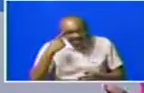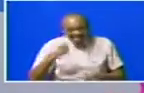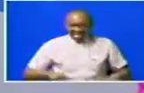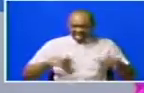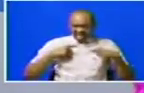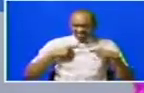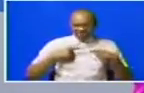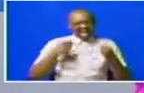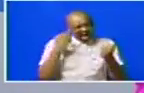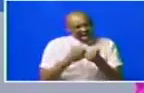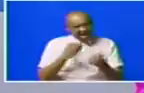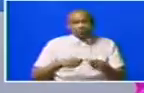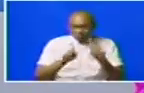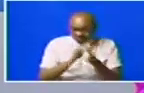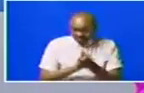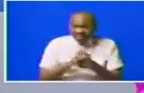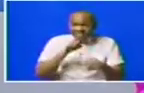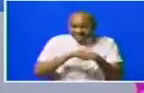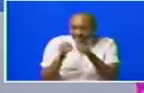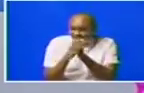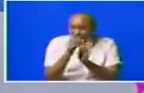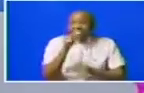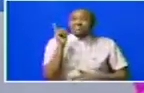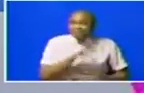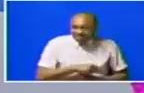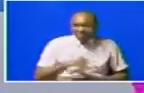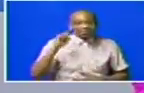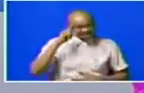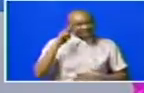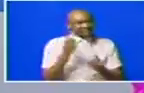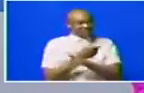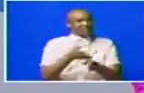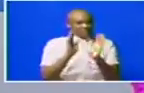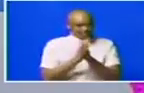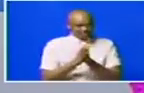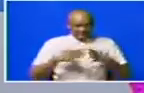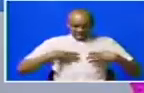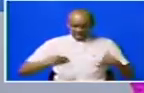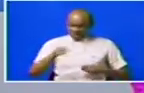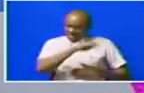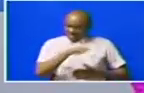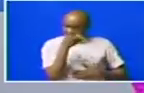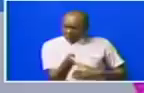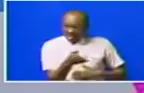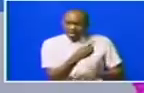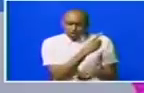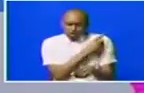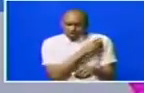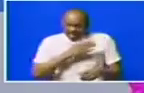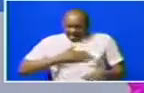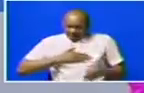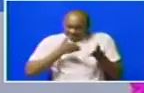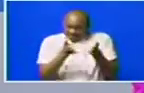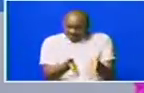life is too hard? Well, after the following story, you might want to think again. On Health Digest tonight, our in-house doctor, Marcy